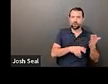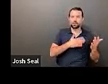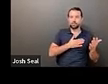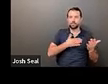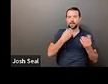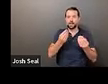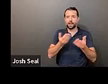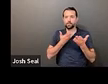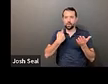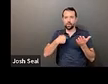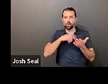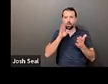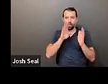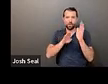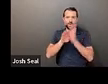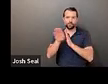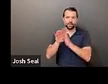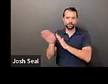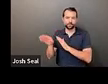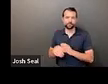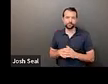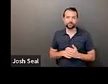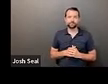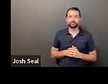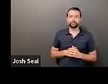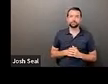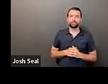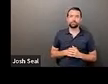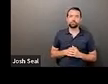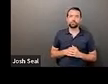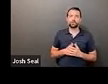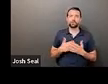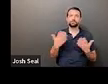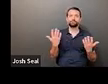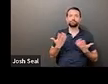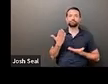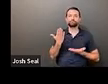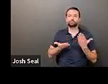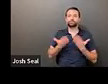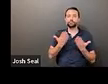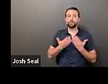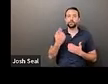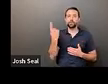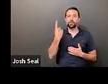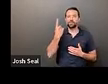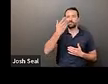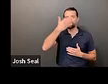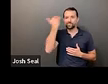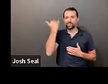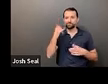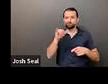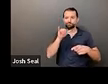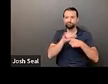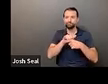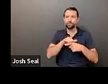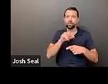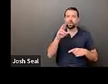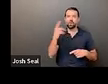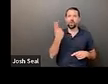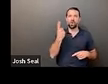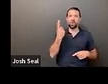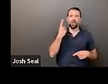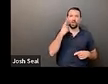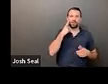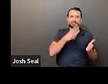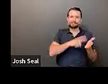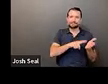can't ever remember this thing, or I, you know, I always have to go to MUSER for that thing, or could you just